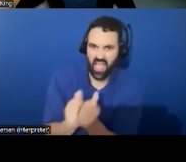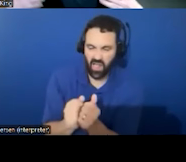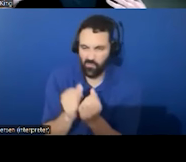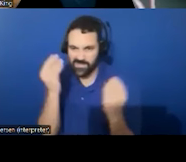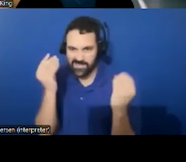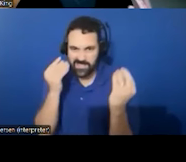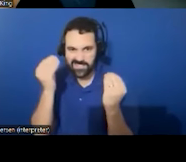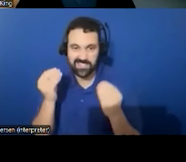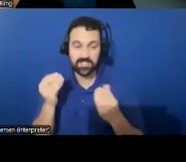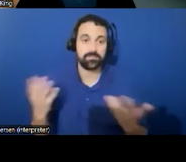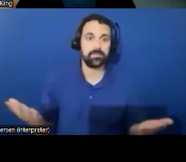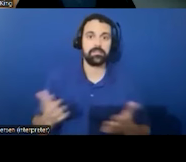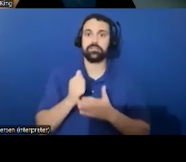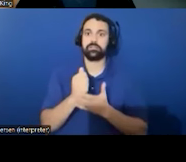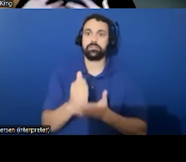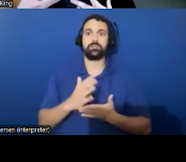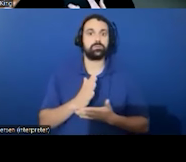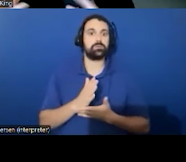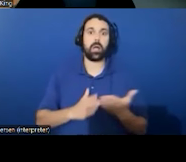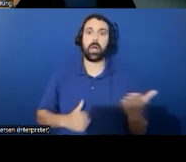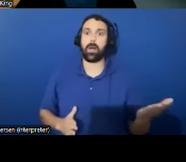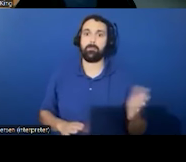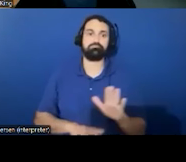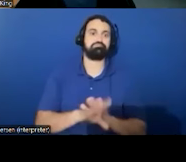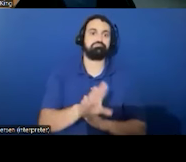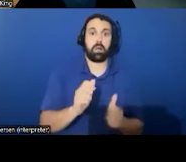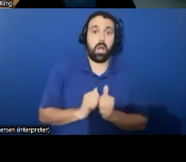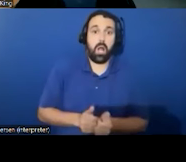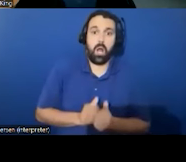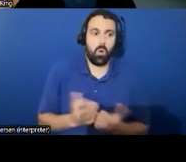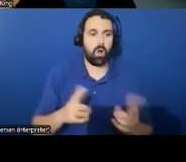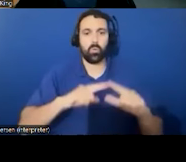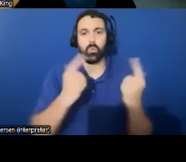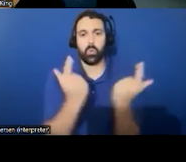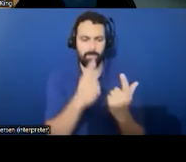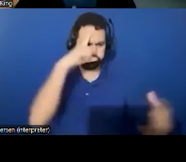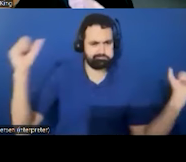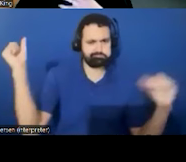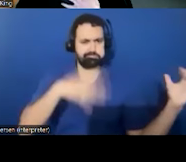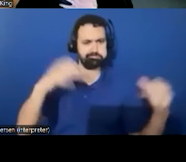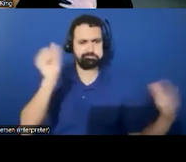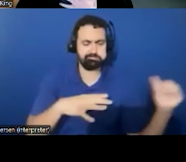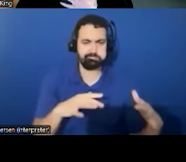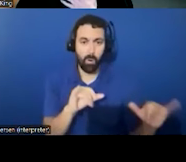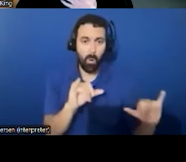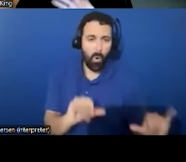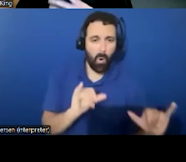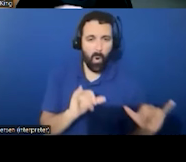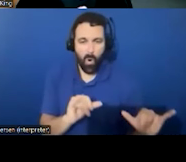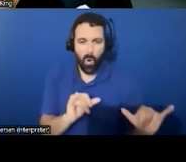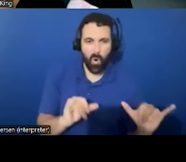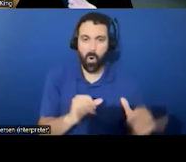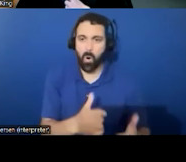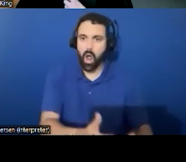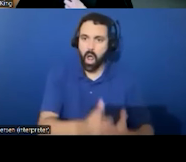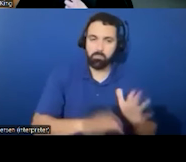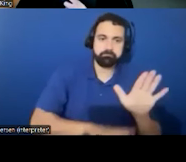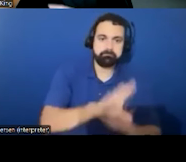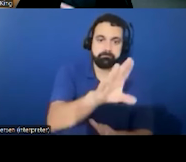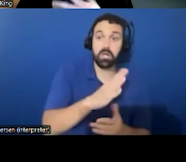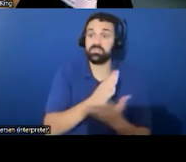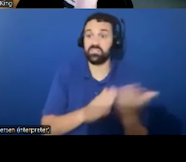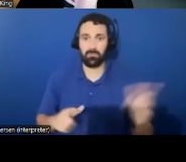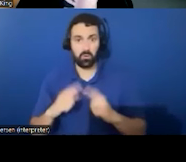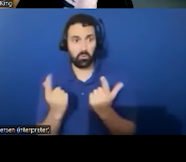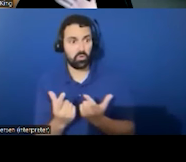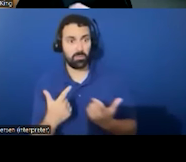people thrive on collaboration and always want to work in a group, and other people, the idea of group work is horrifying to them